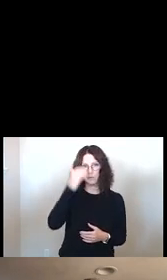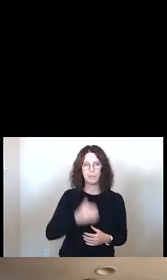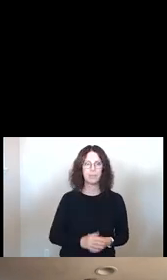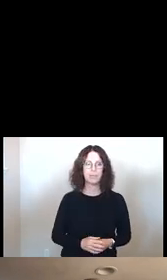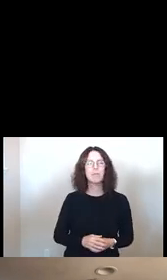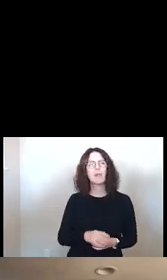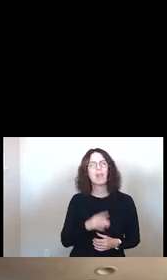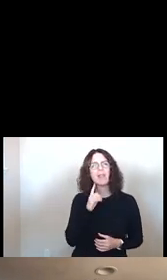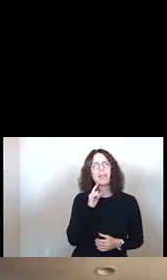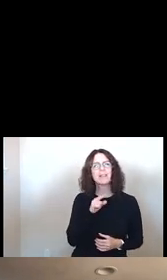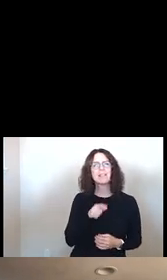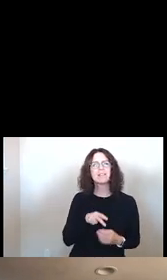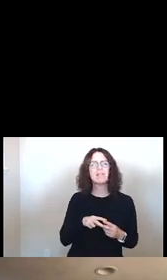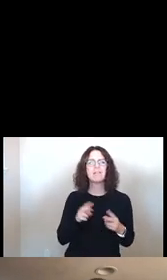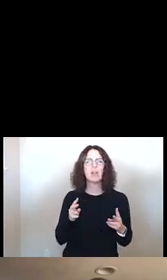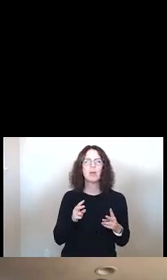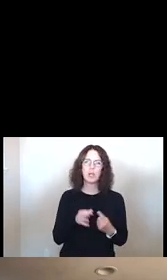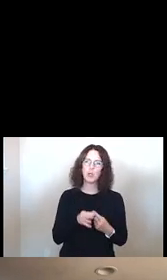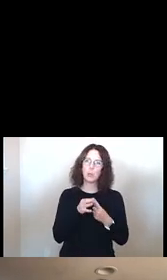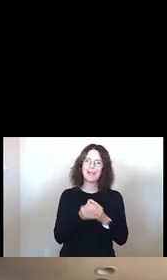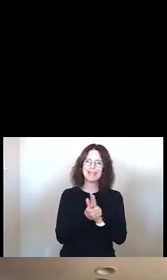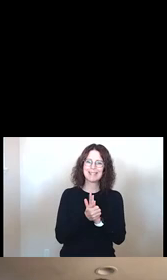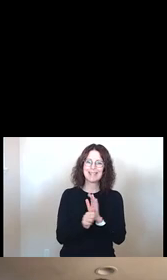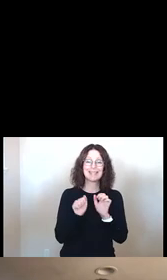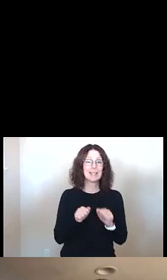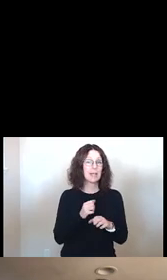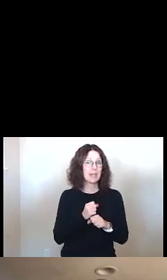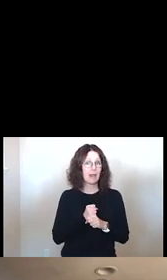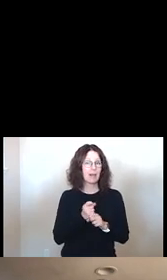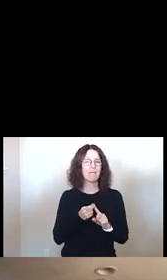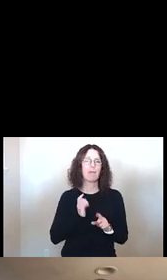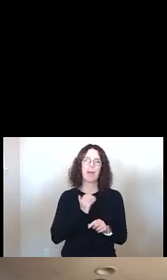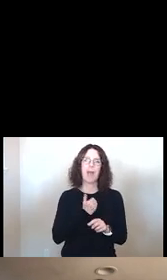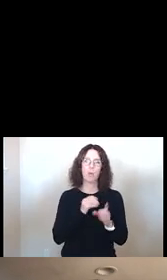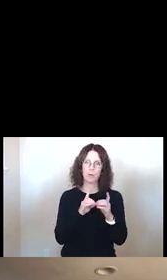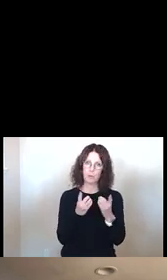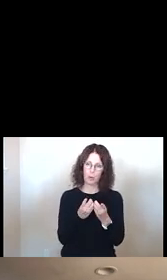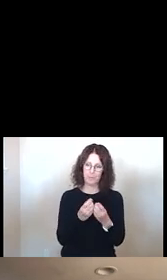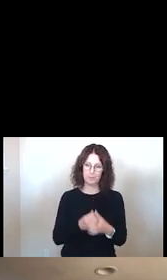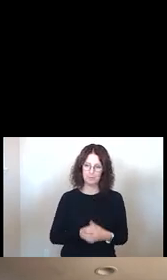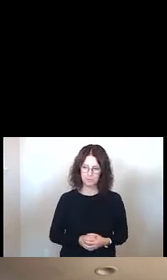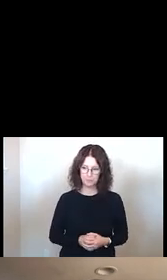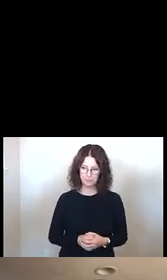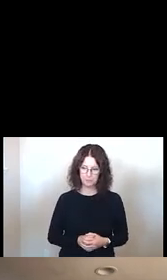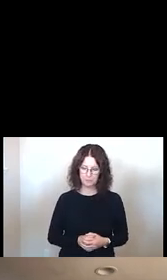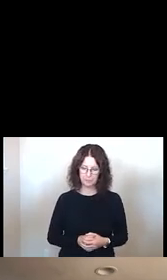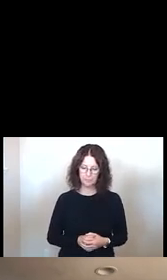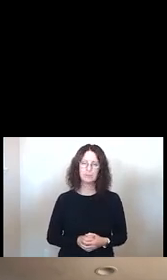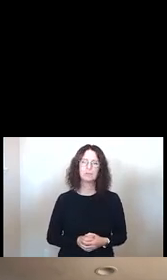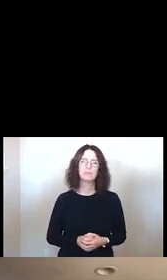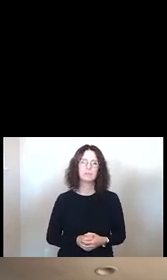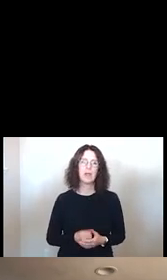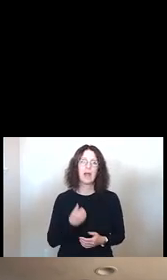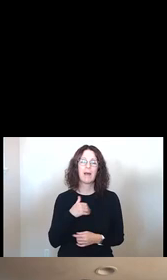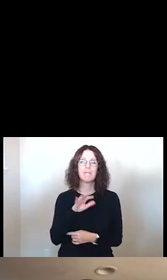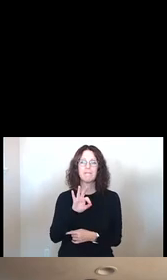unique skills that you can get from our department. We have field placement